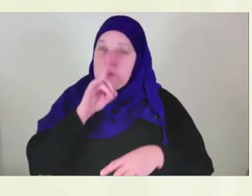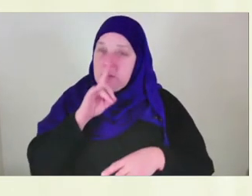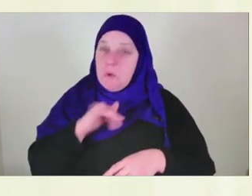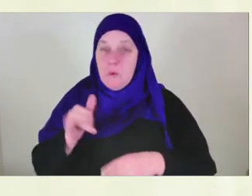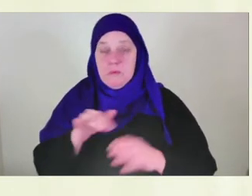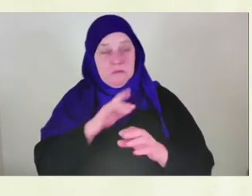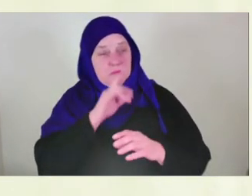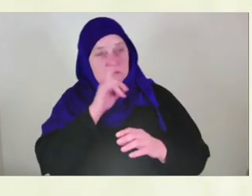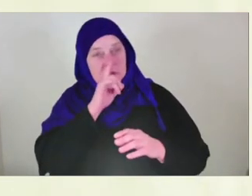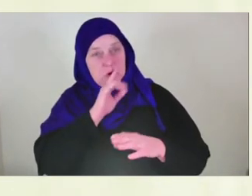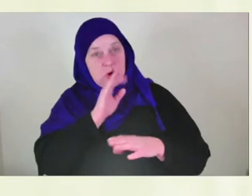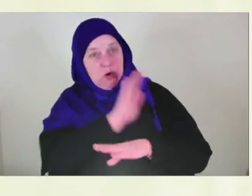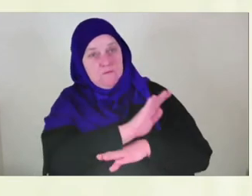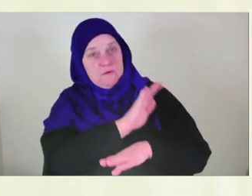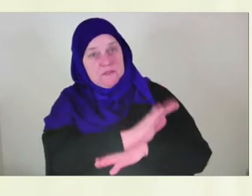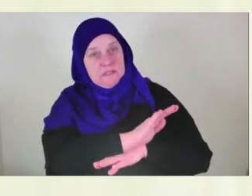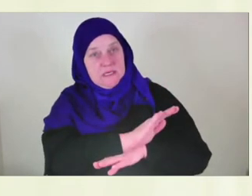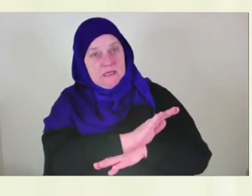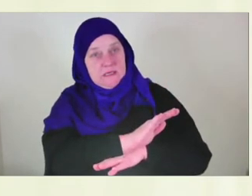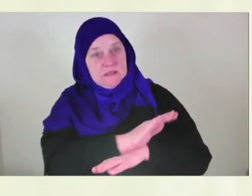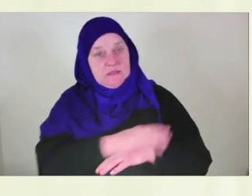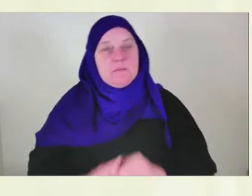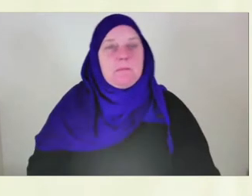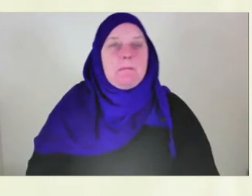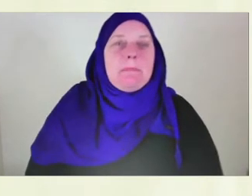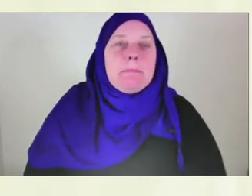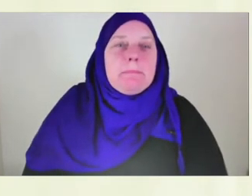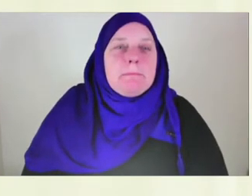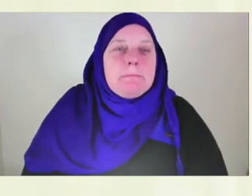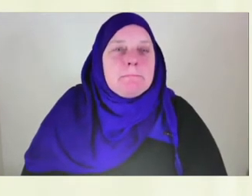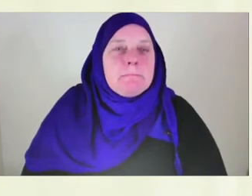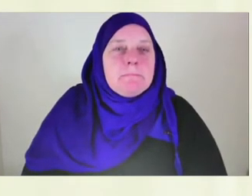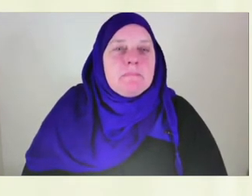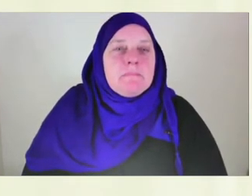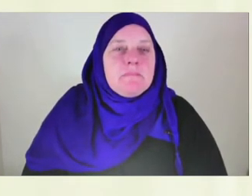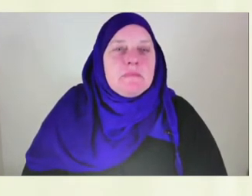Firstly, we cannot hear Sheikh Mohammed.